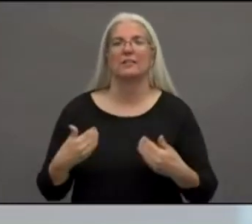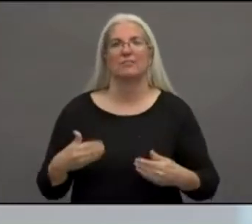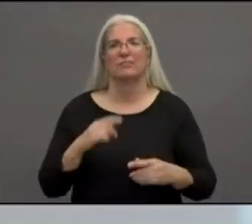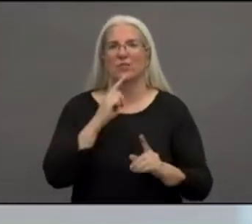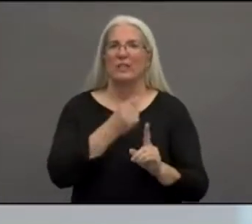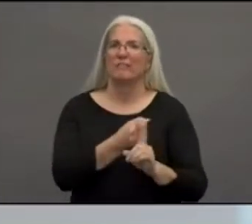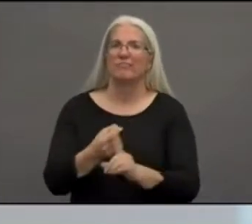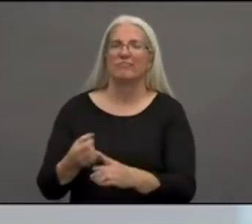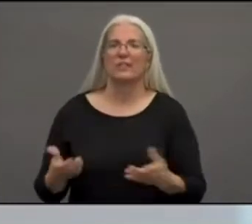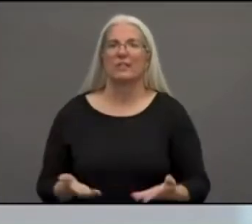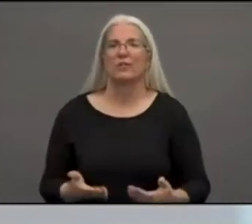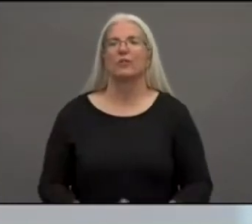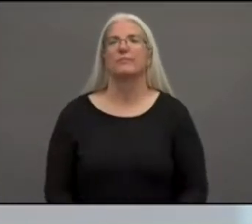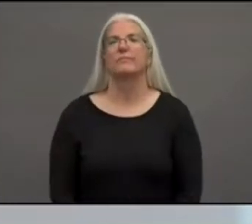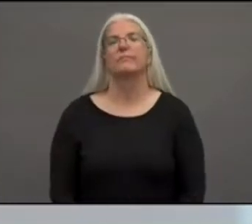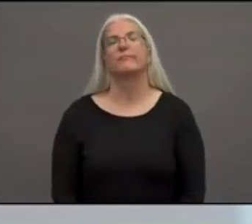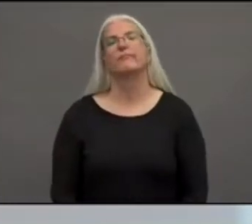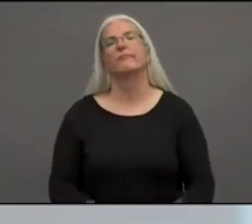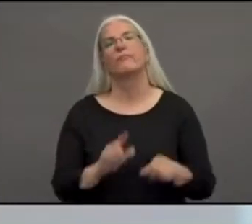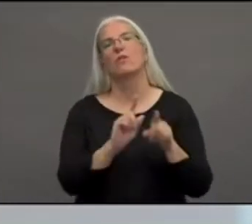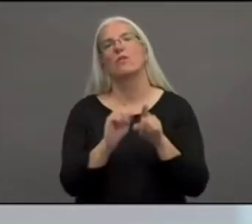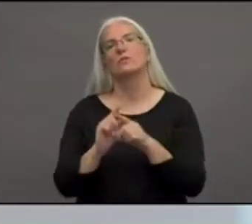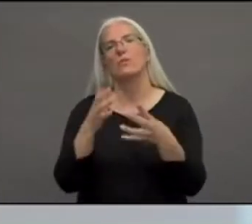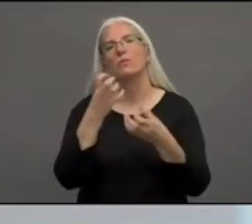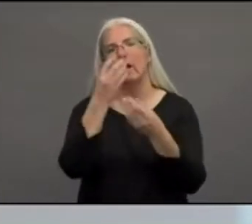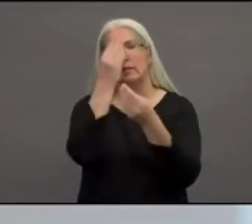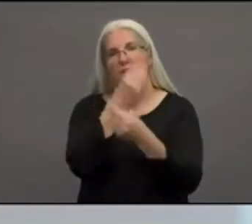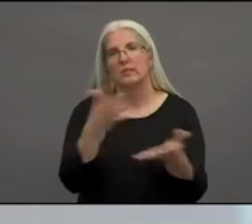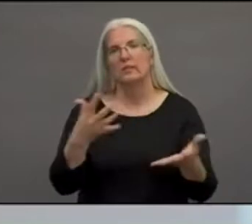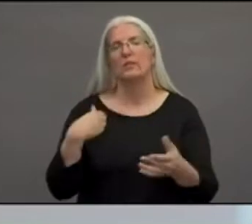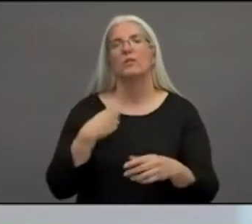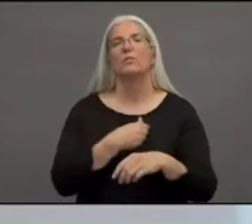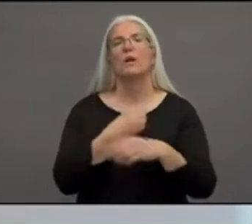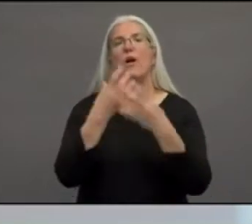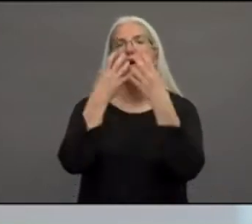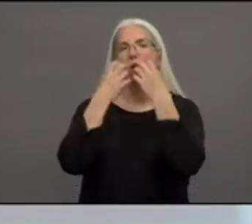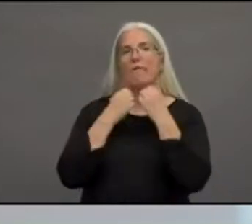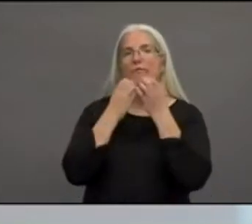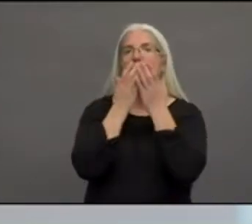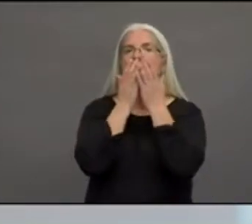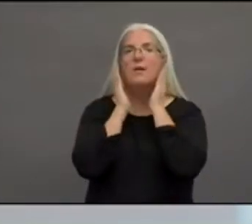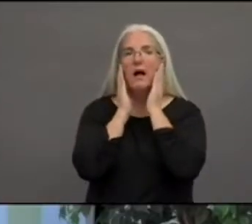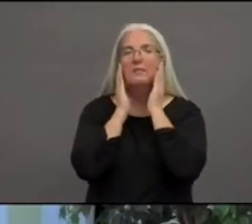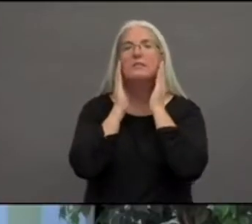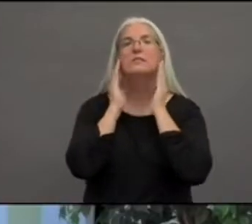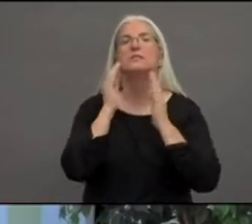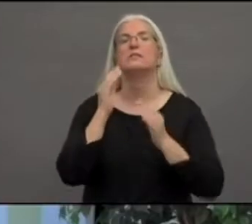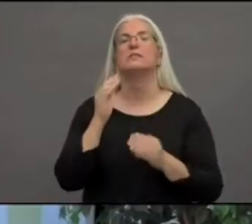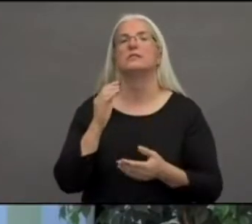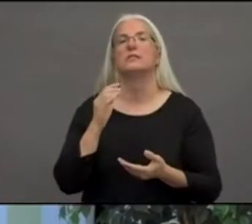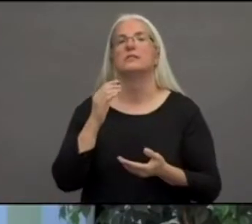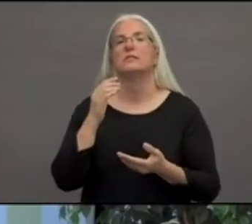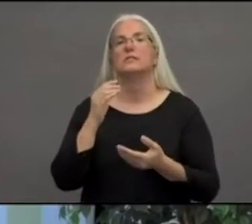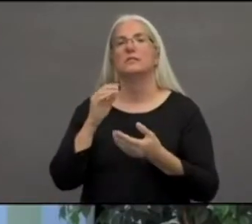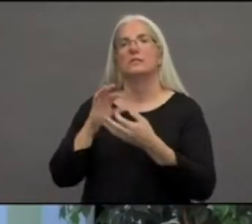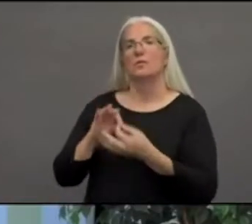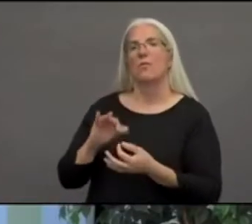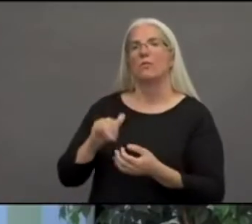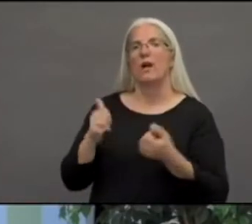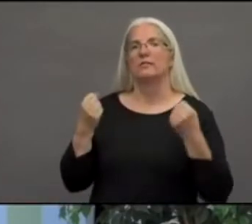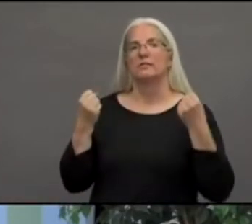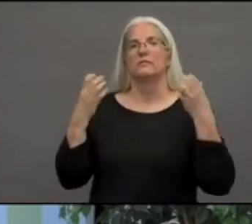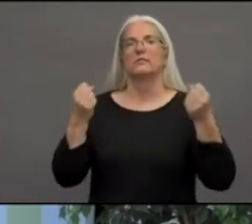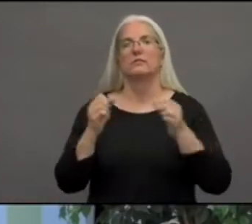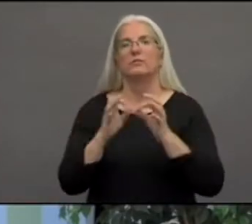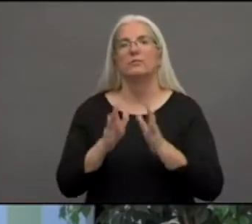time. Also, we want to let you know that we are removing our facial coverings. Maribel is removing hers right now. I already removed mine prior to the start